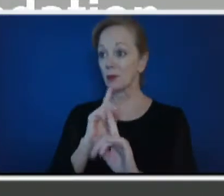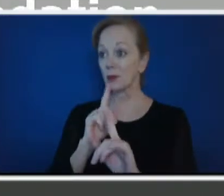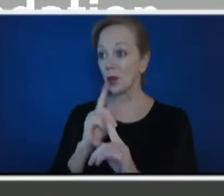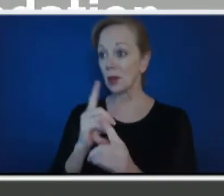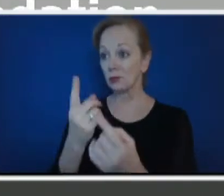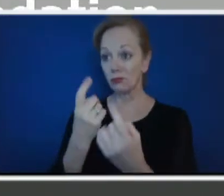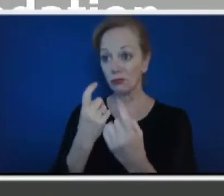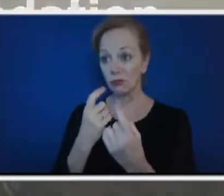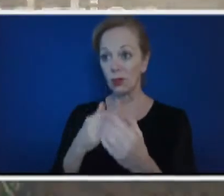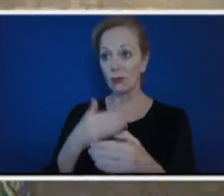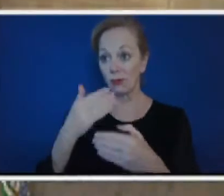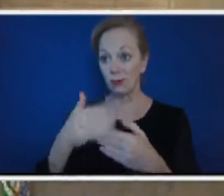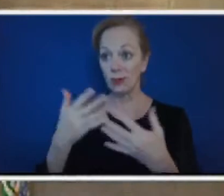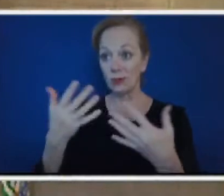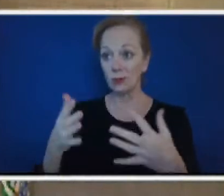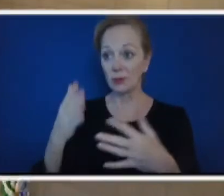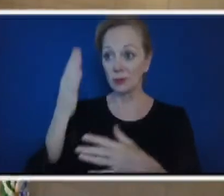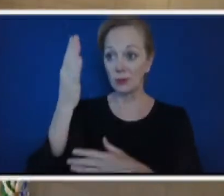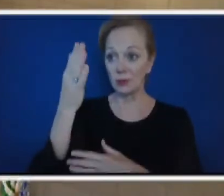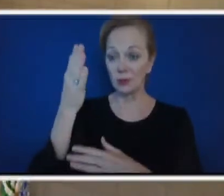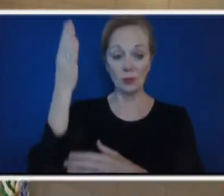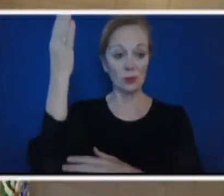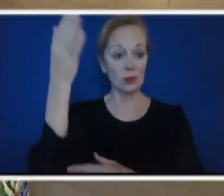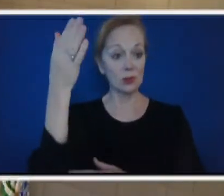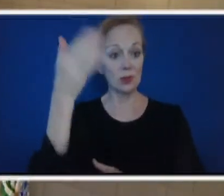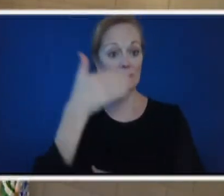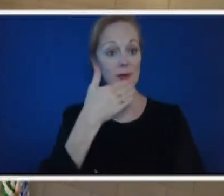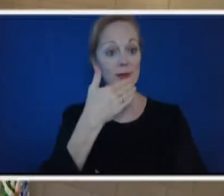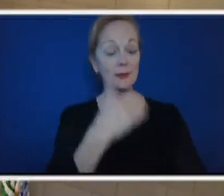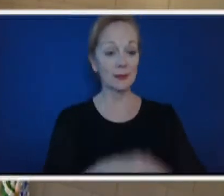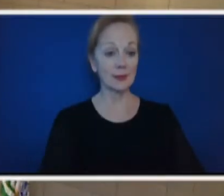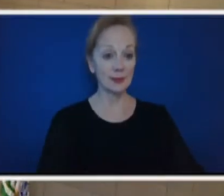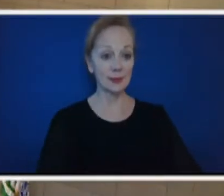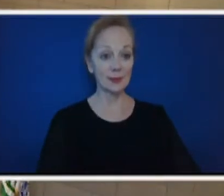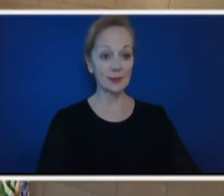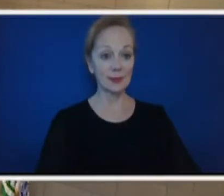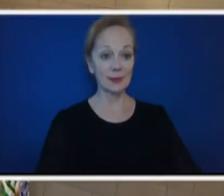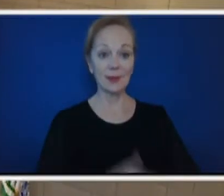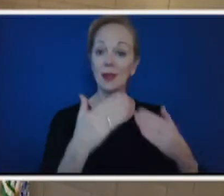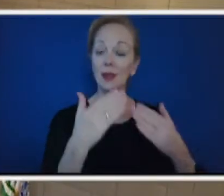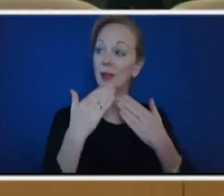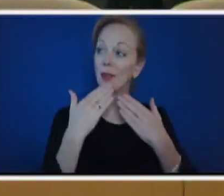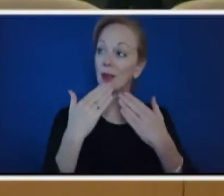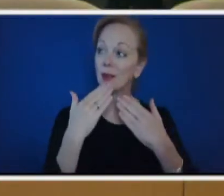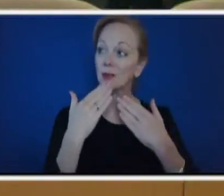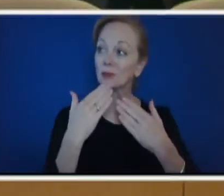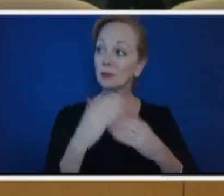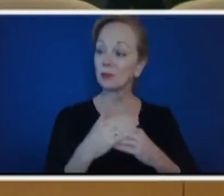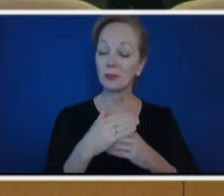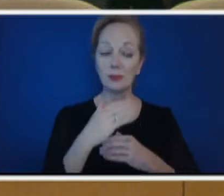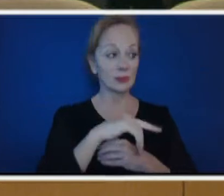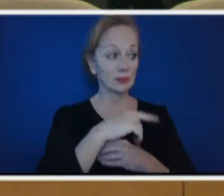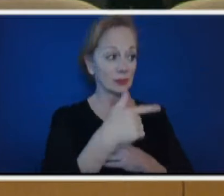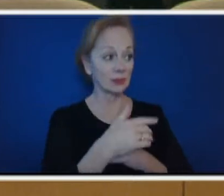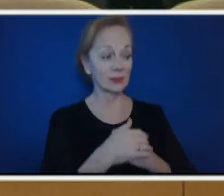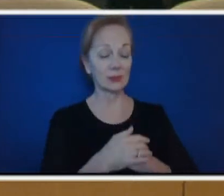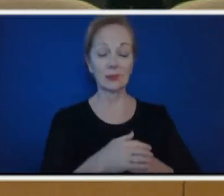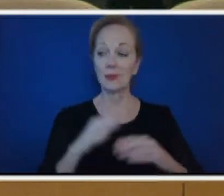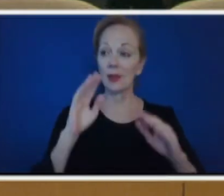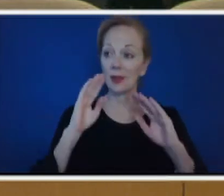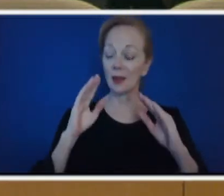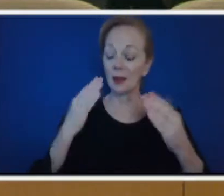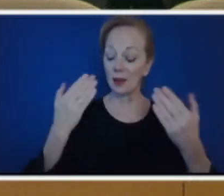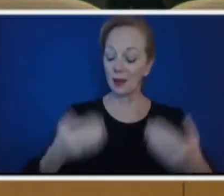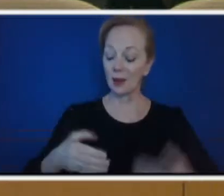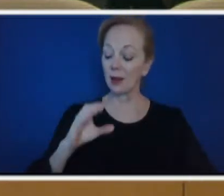petitioner's presentation. Thank you. Thank you very much, Mr. Pettin. Mr. Brown. Good evening, council members. Colin Brown on behalf of